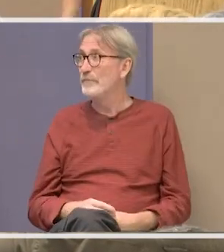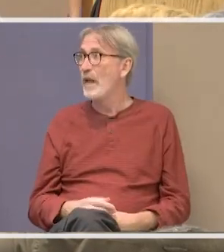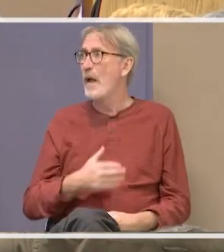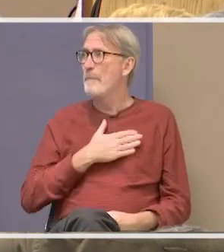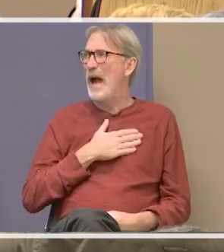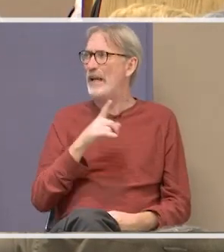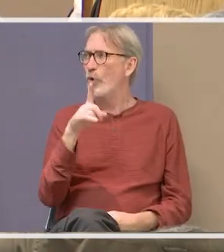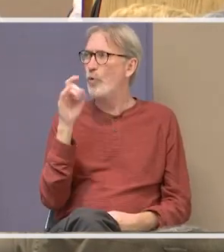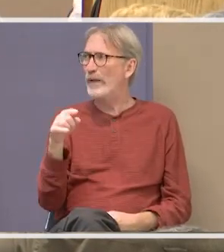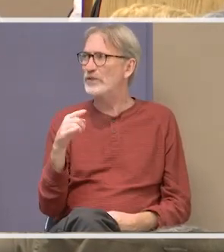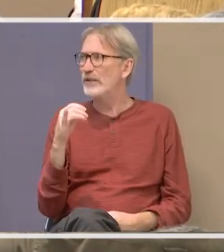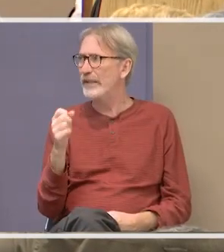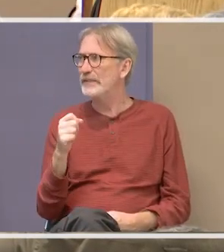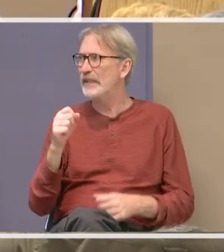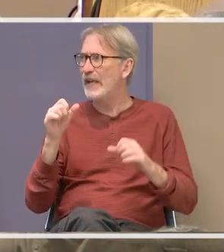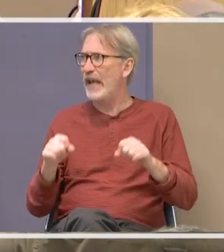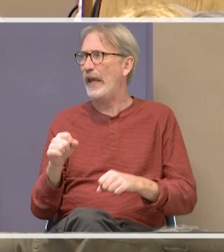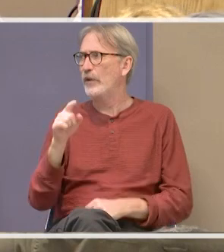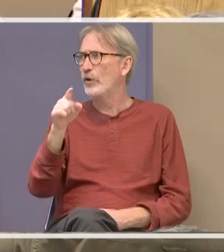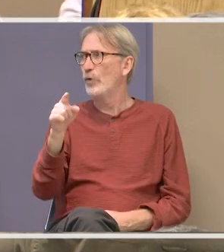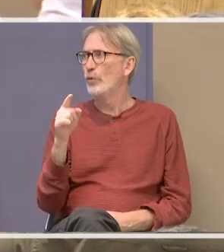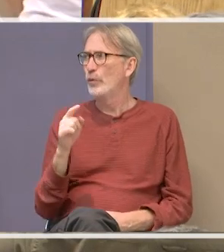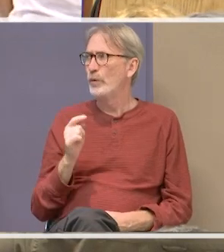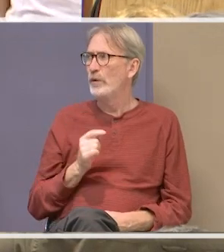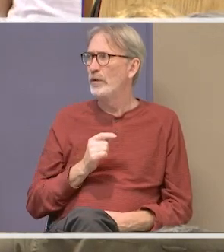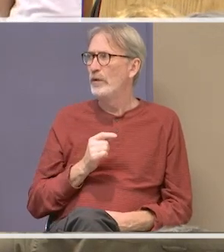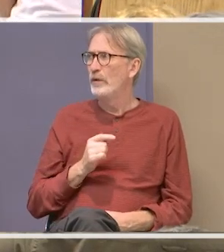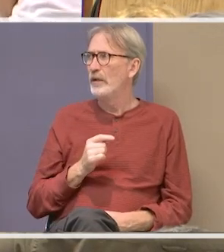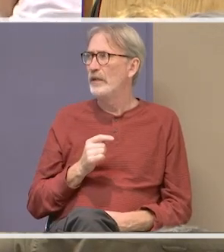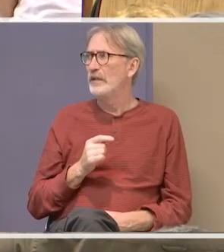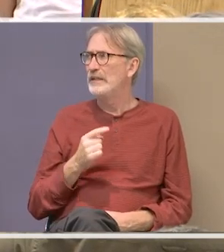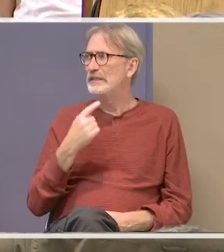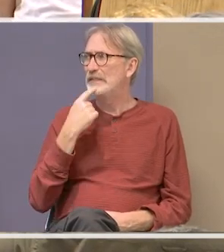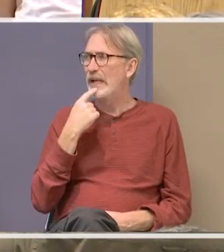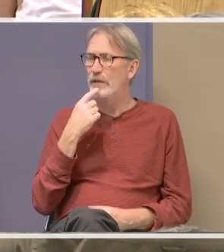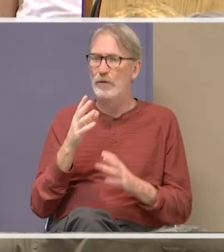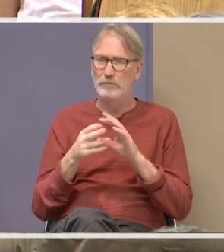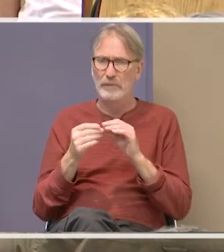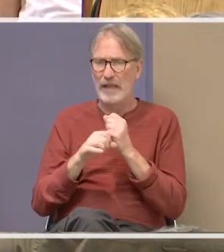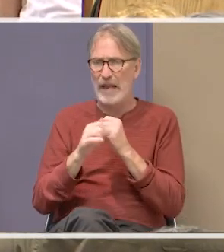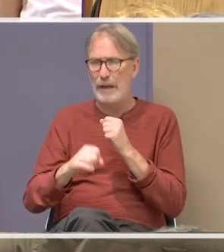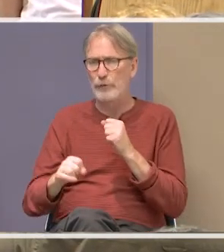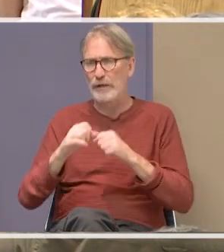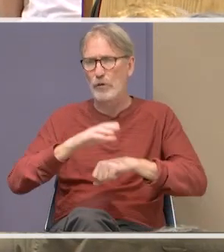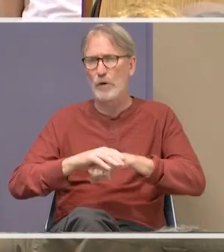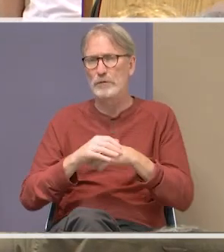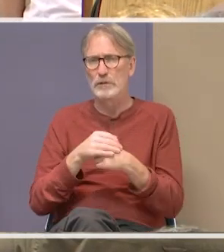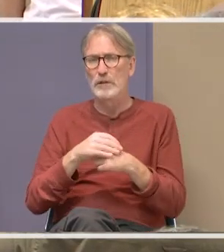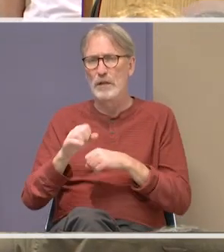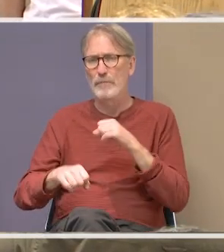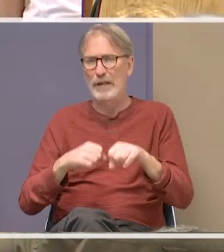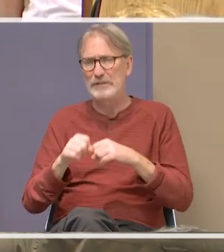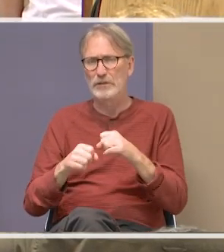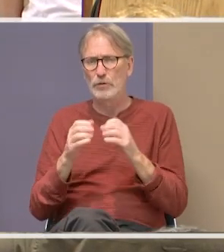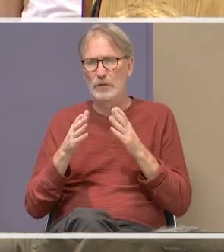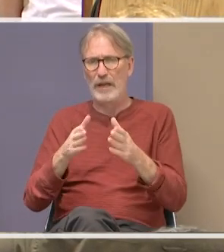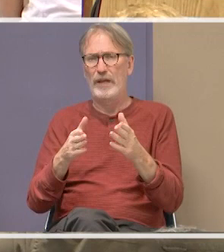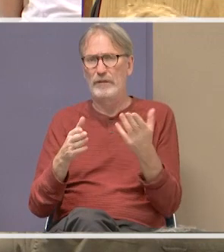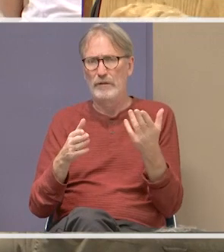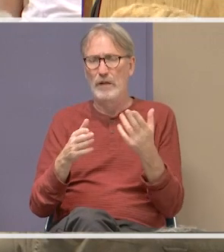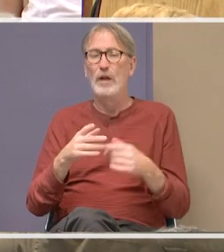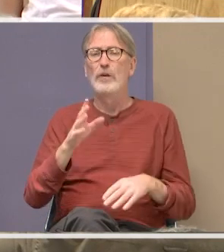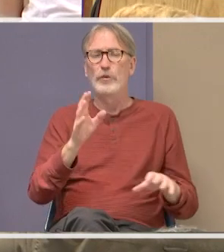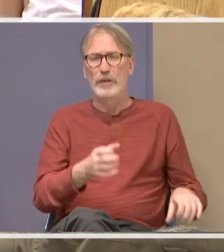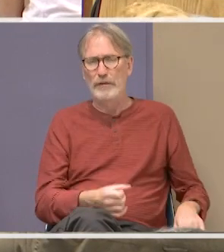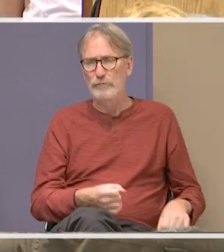question is just, can you say more about the bike lane? You're taking